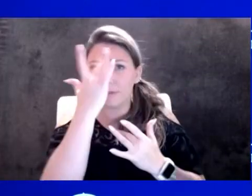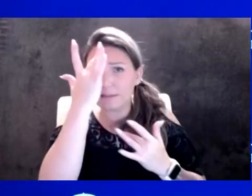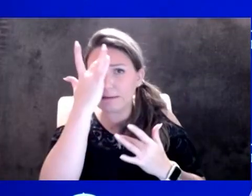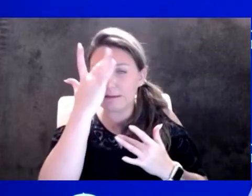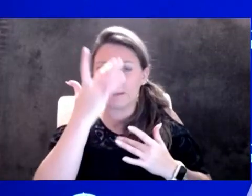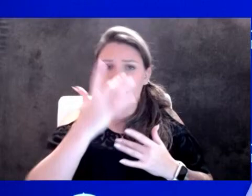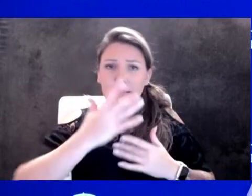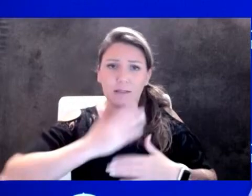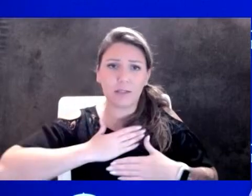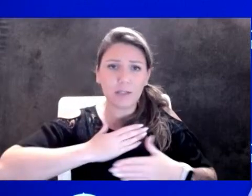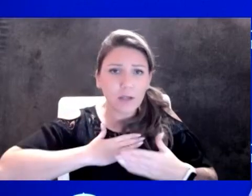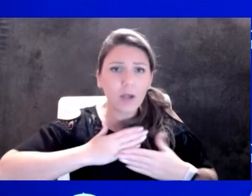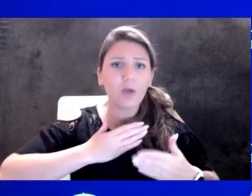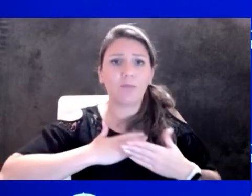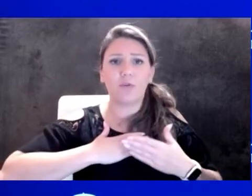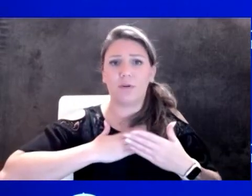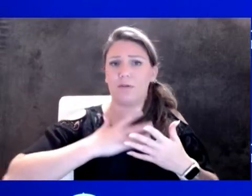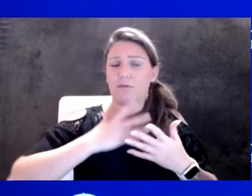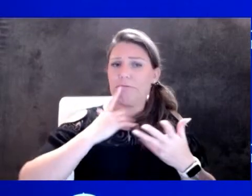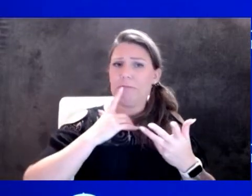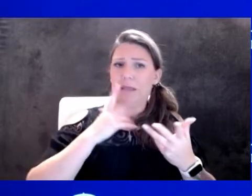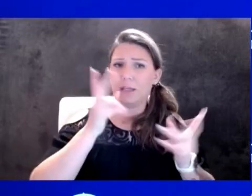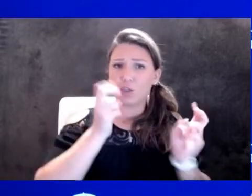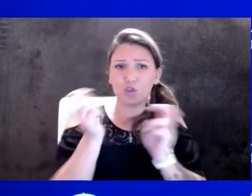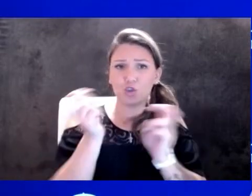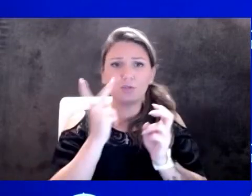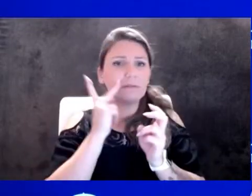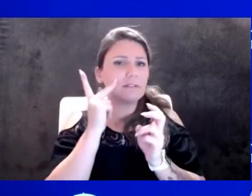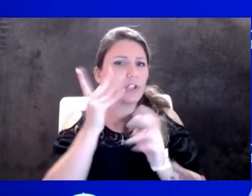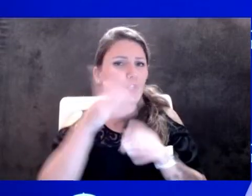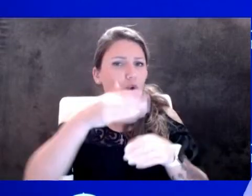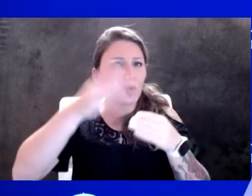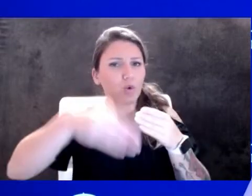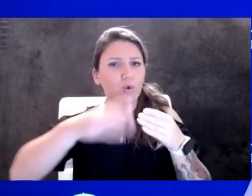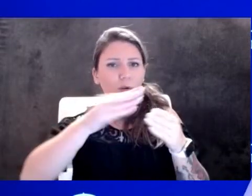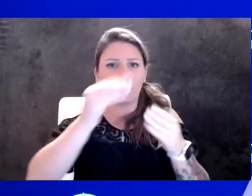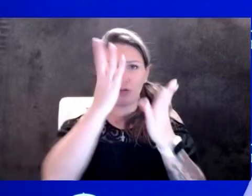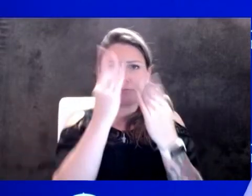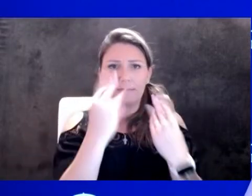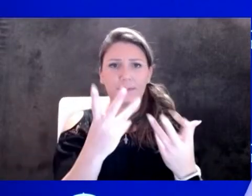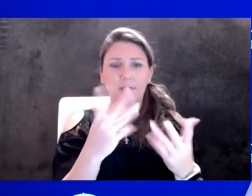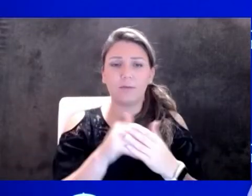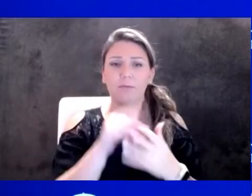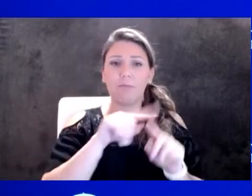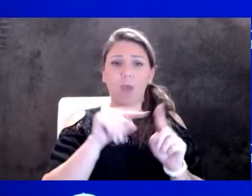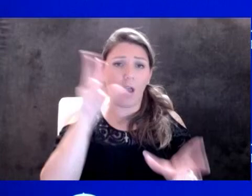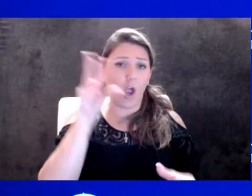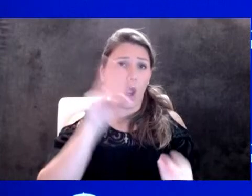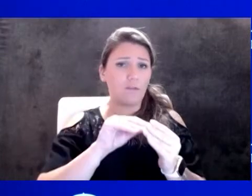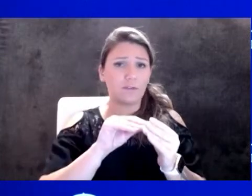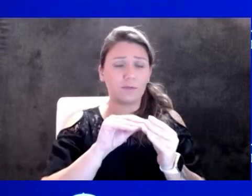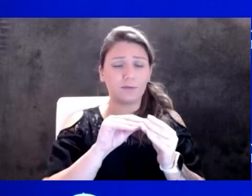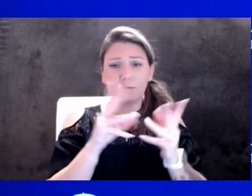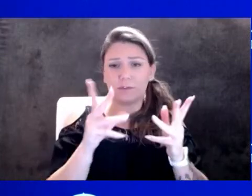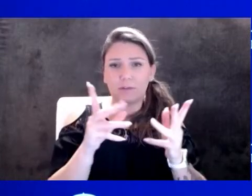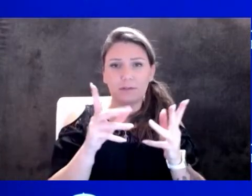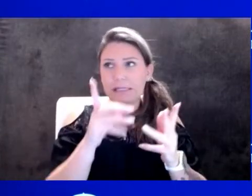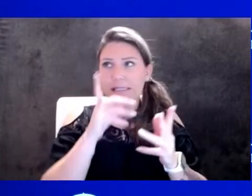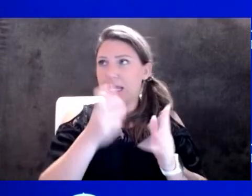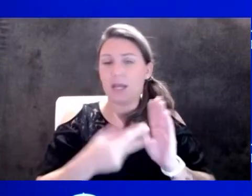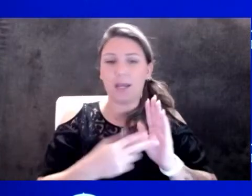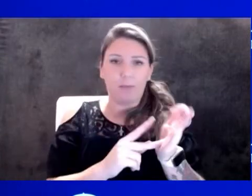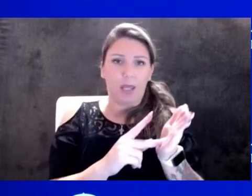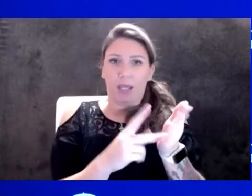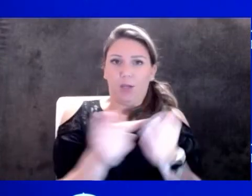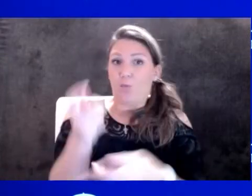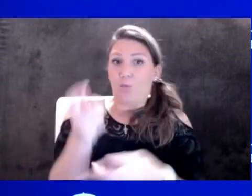like to see that. I'd really like to see what their conclusions are, what their data says. But overall, this by no means should be any replacement for